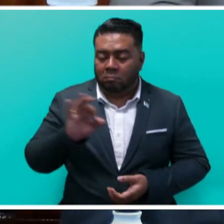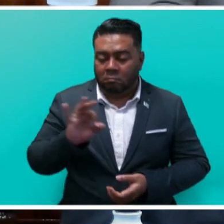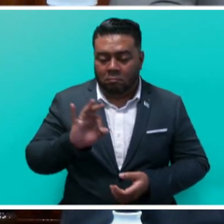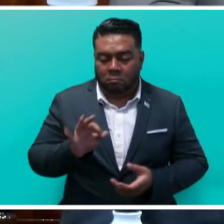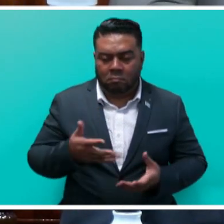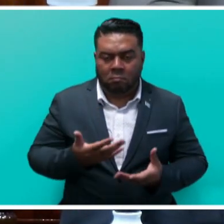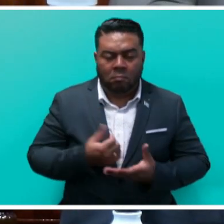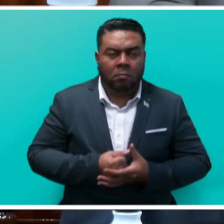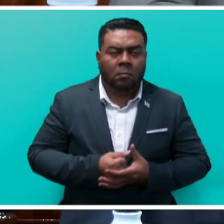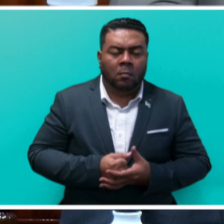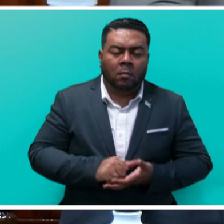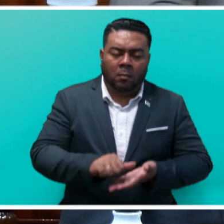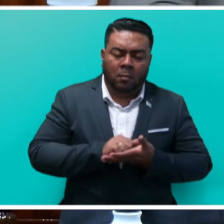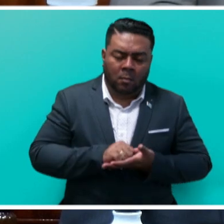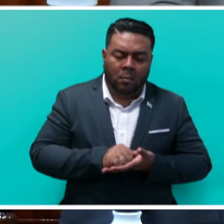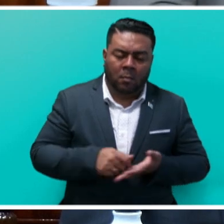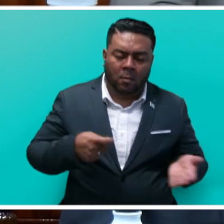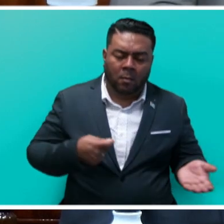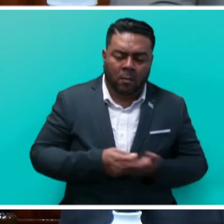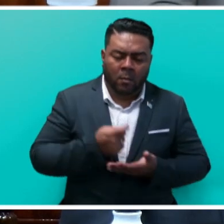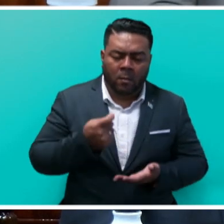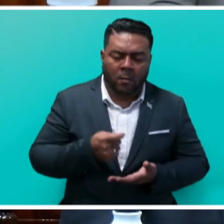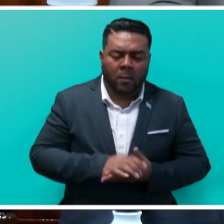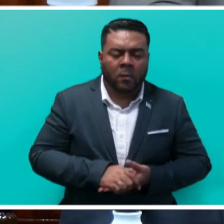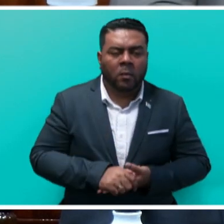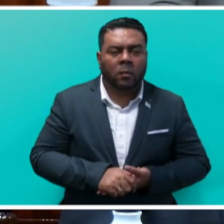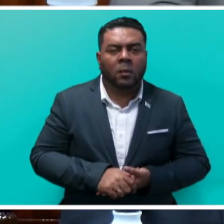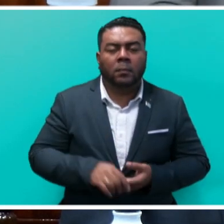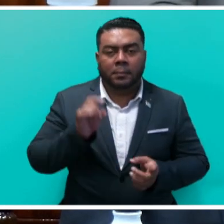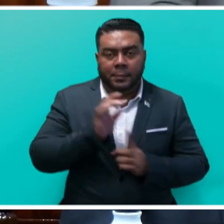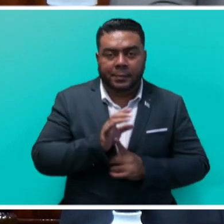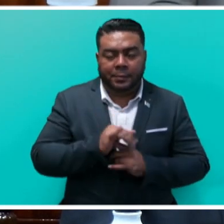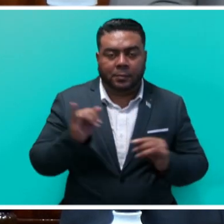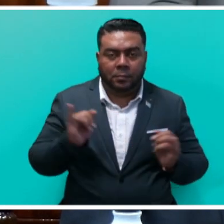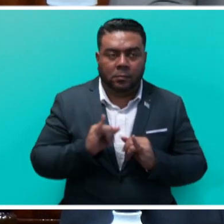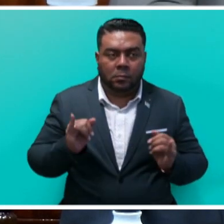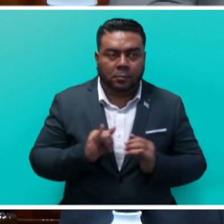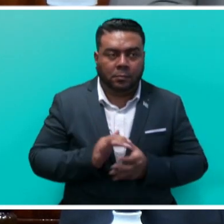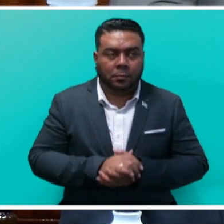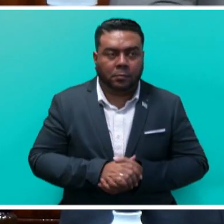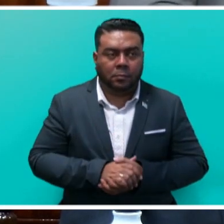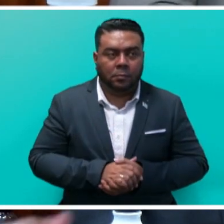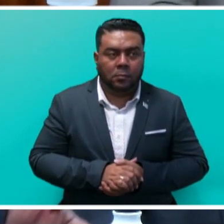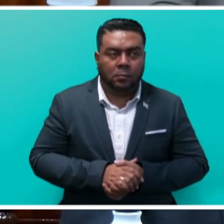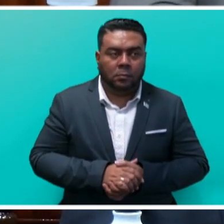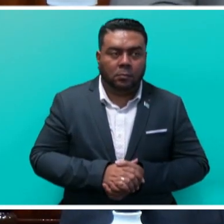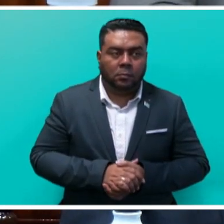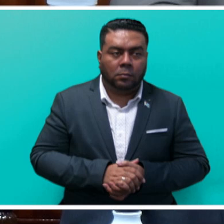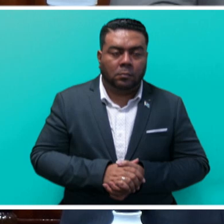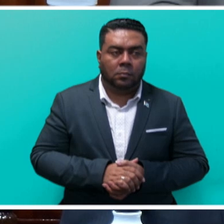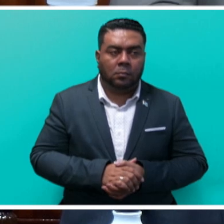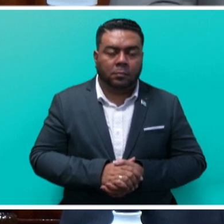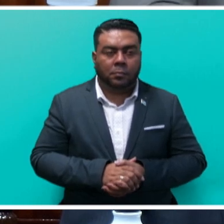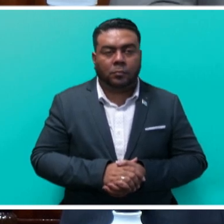secure repayment, it's a key issue for credit institutions, who would